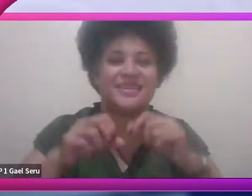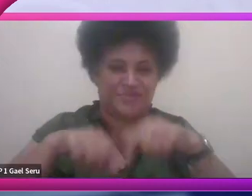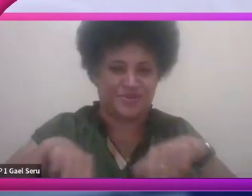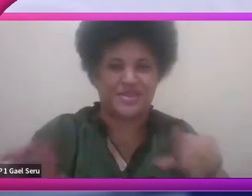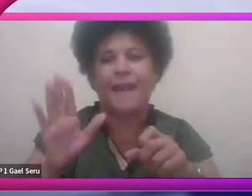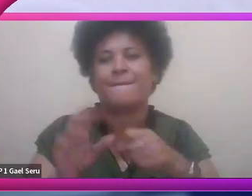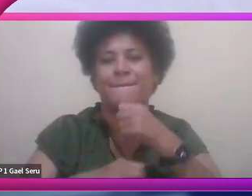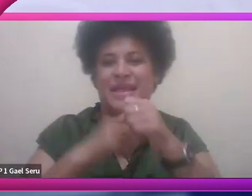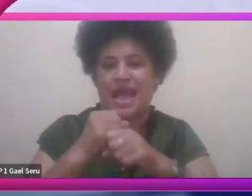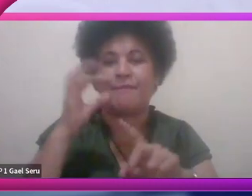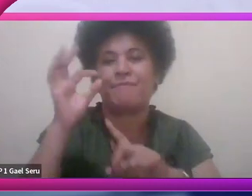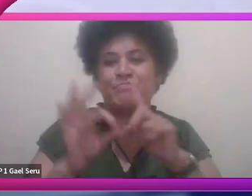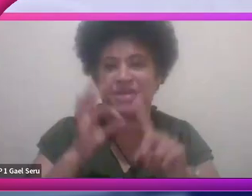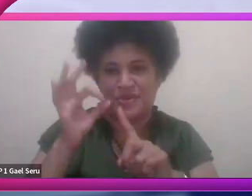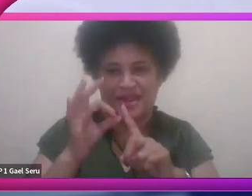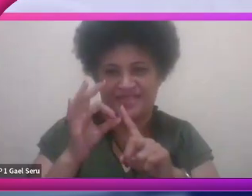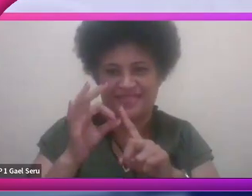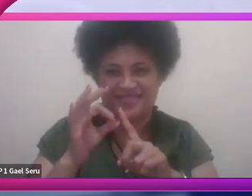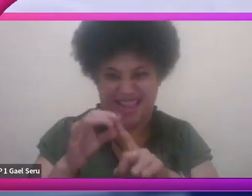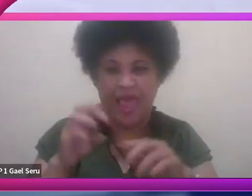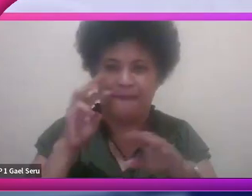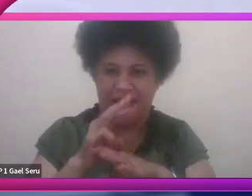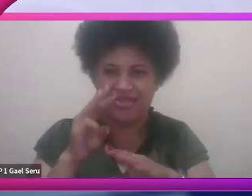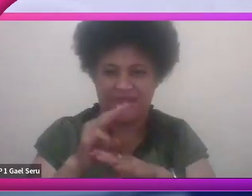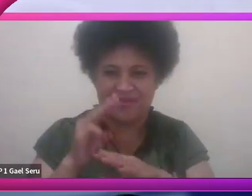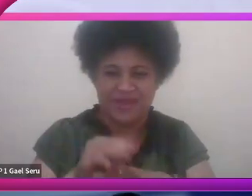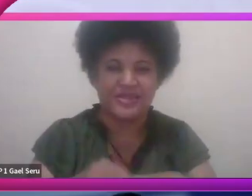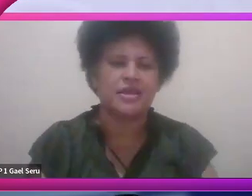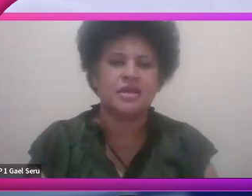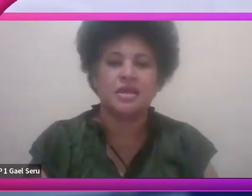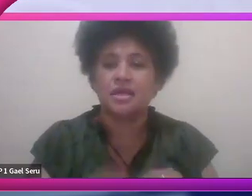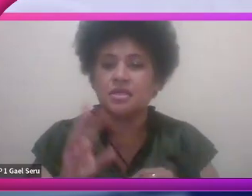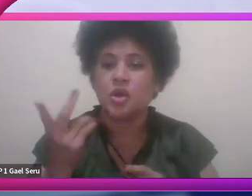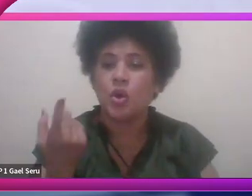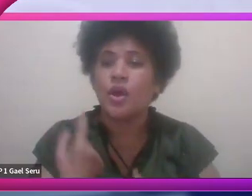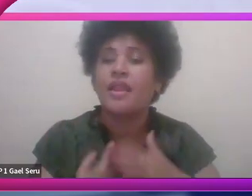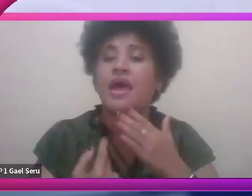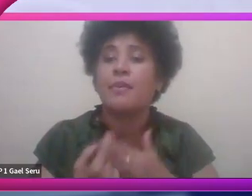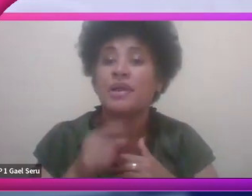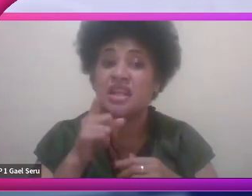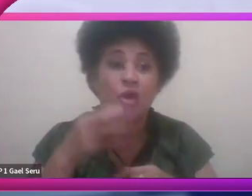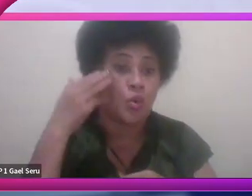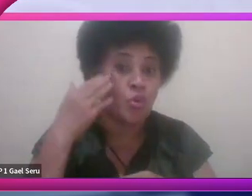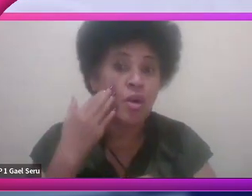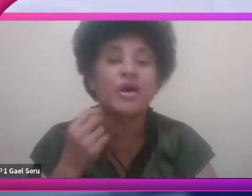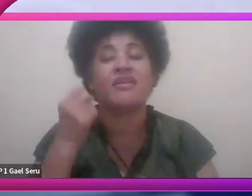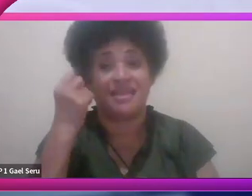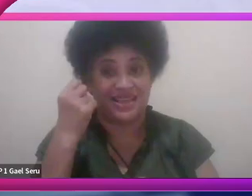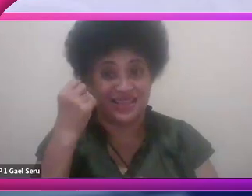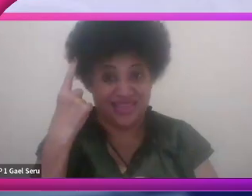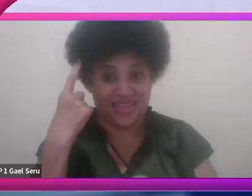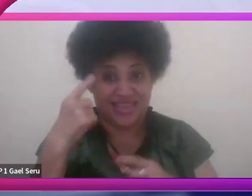period, as a period is a monthly period. So what happened if a woman, now you understand that from the base of